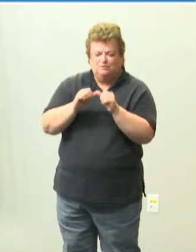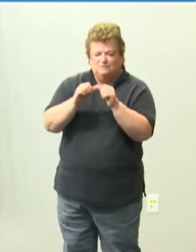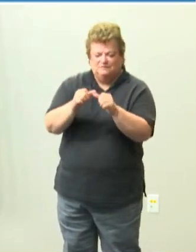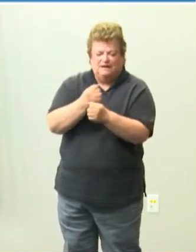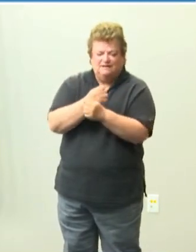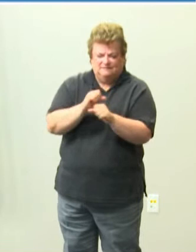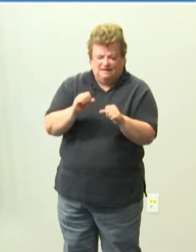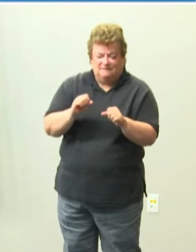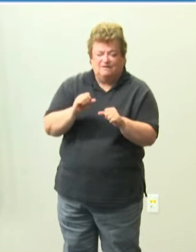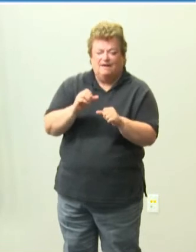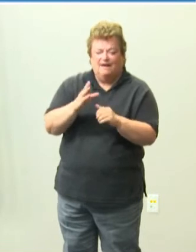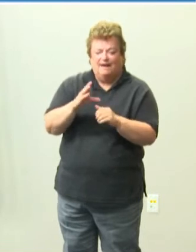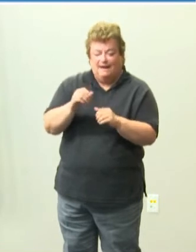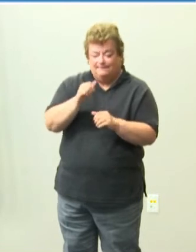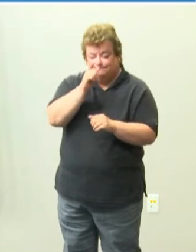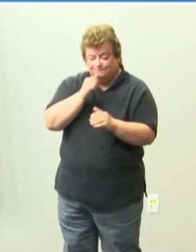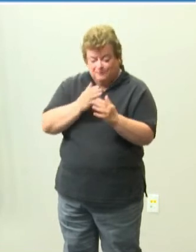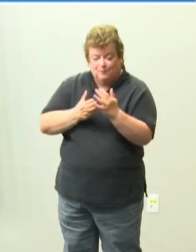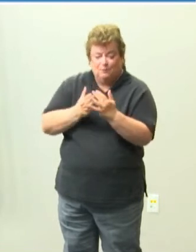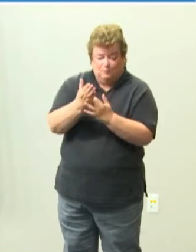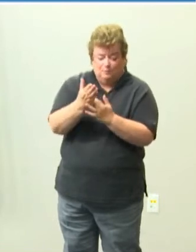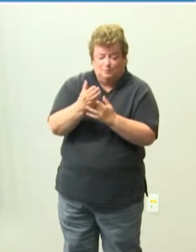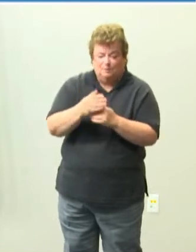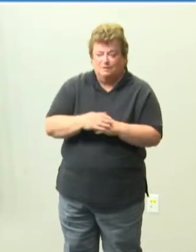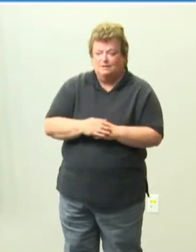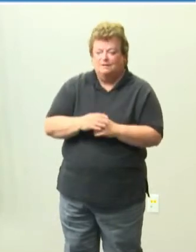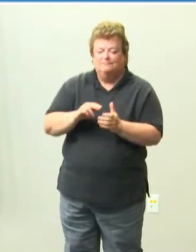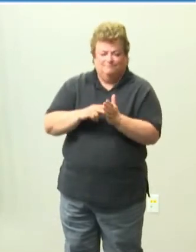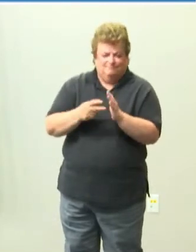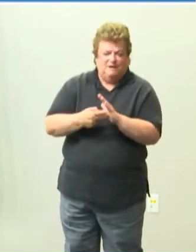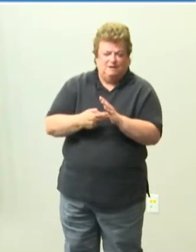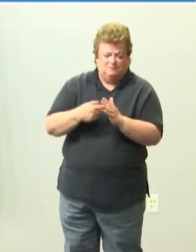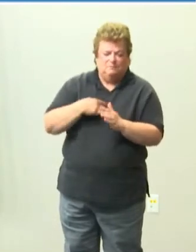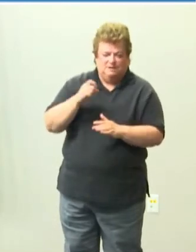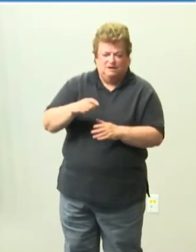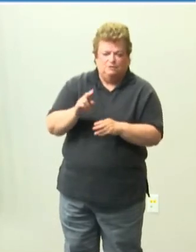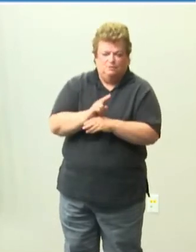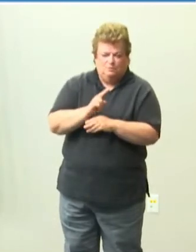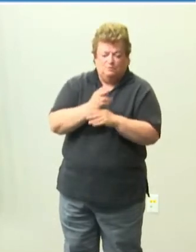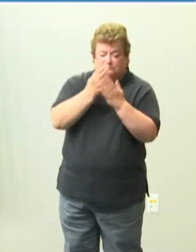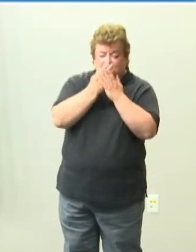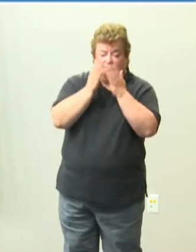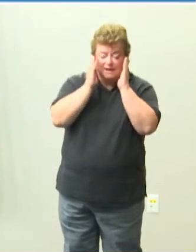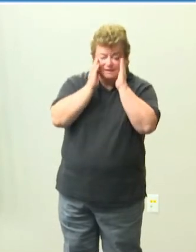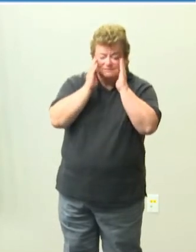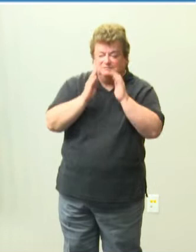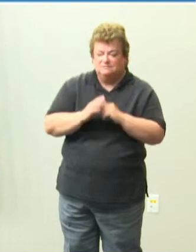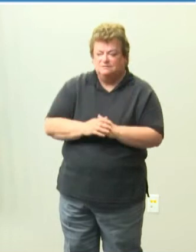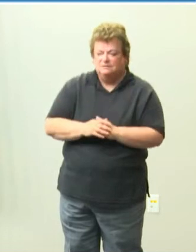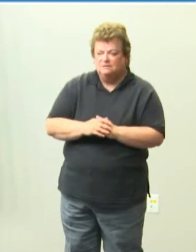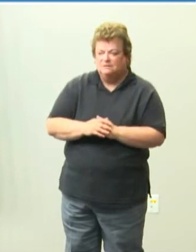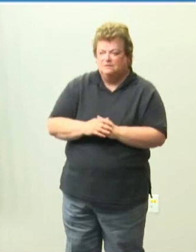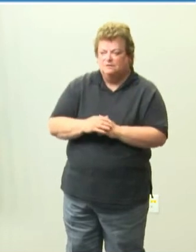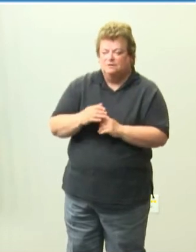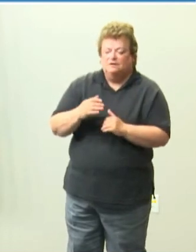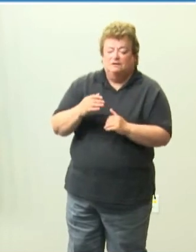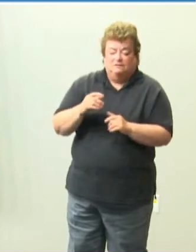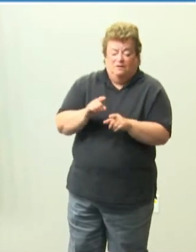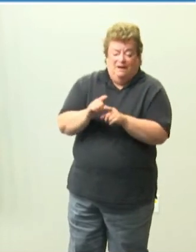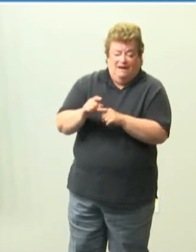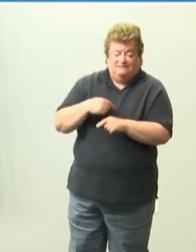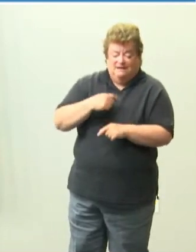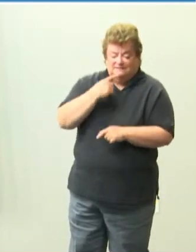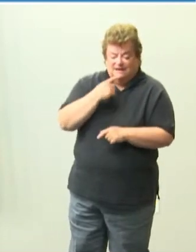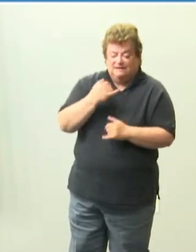get us through this surge. This includes wearing a mask. As I mentioned, we are restoring the local